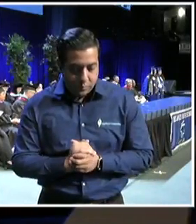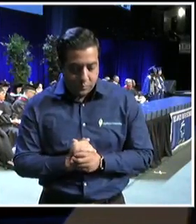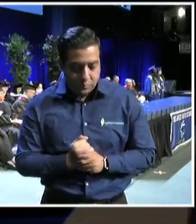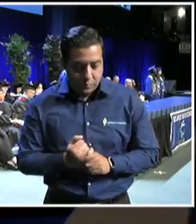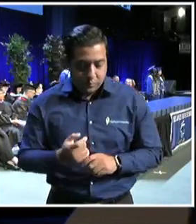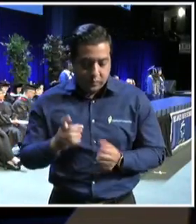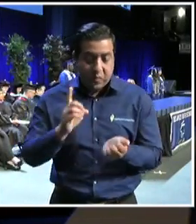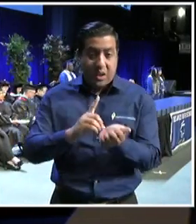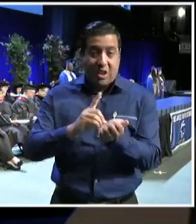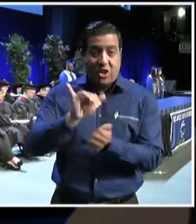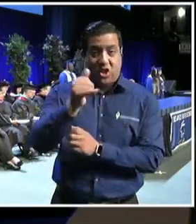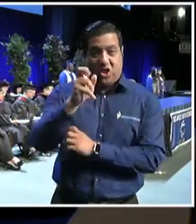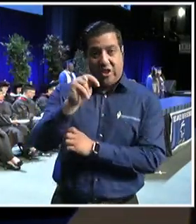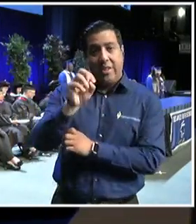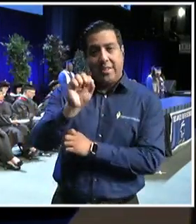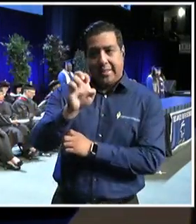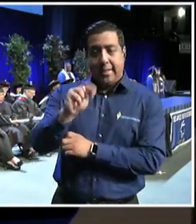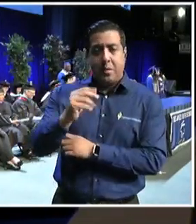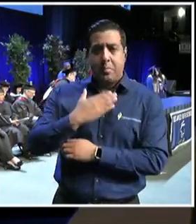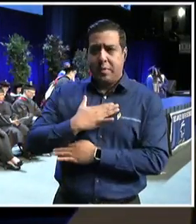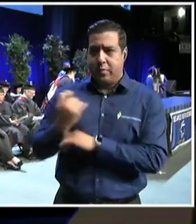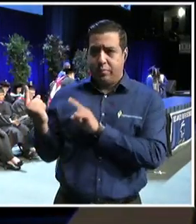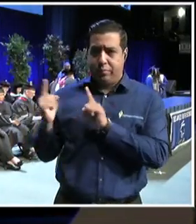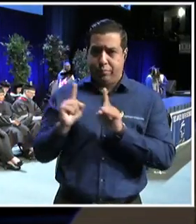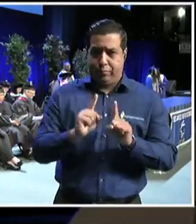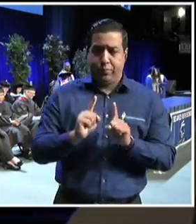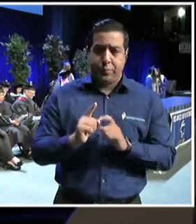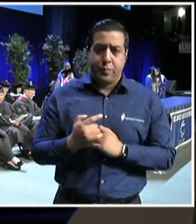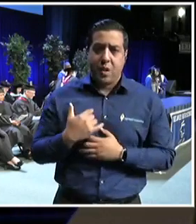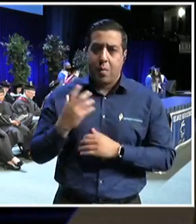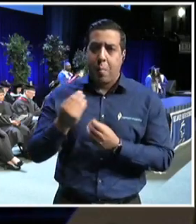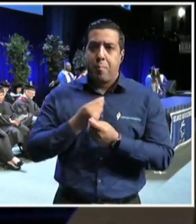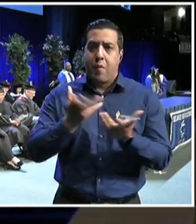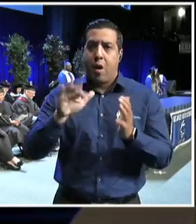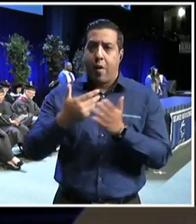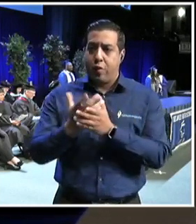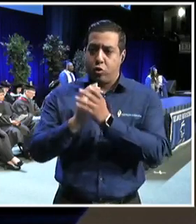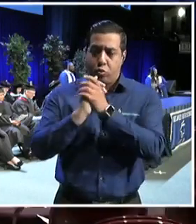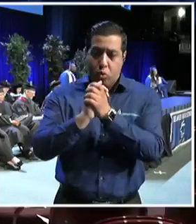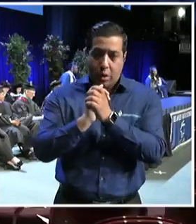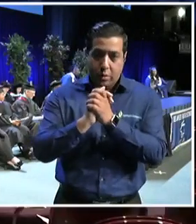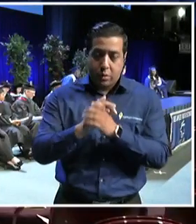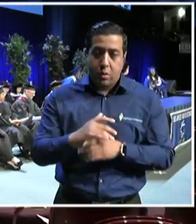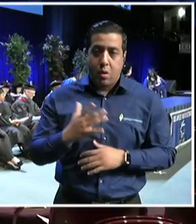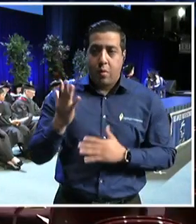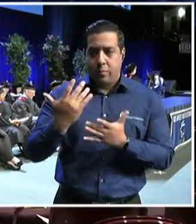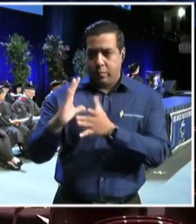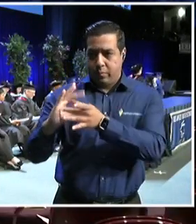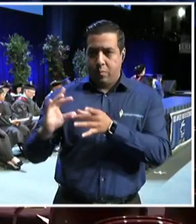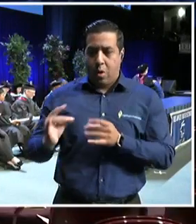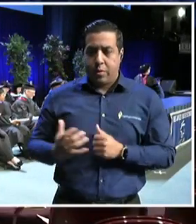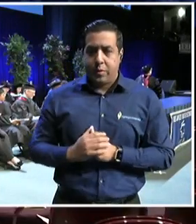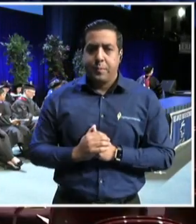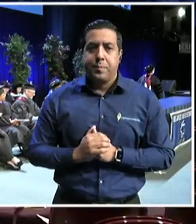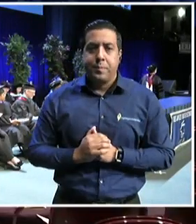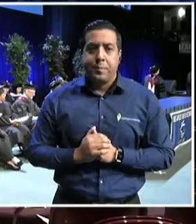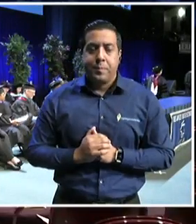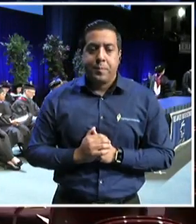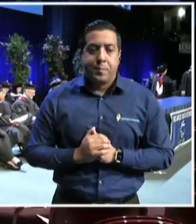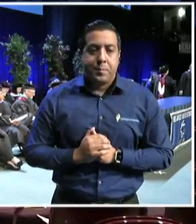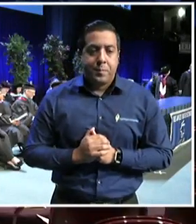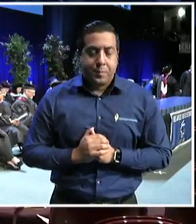Dr. Jensen, would you please join me at the podium to provide congratulatory remarks?